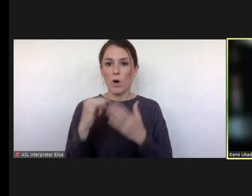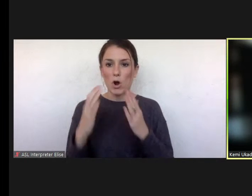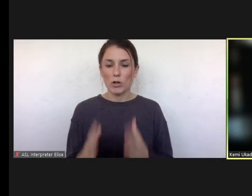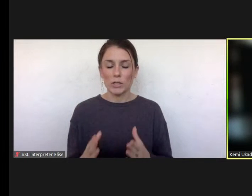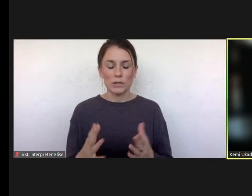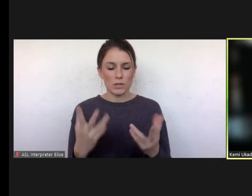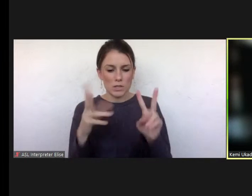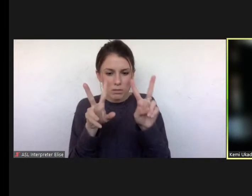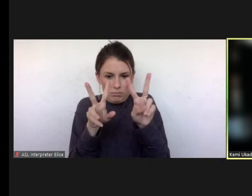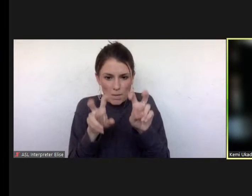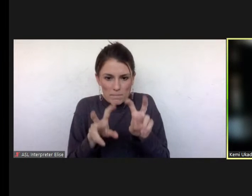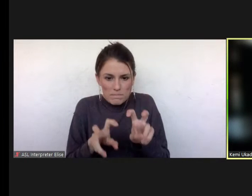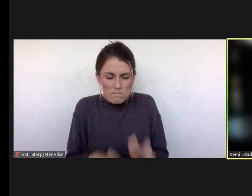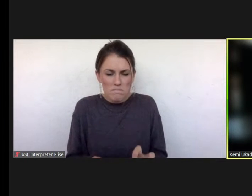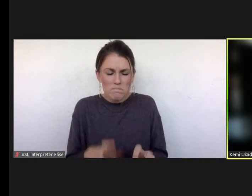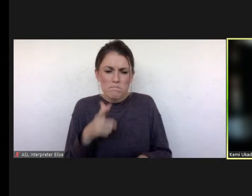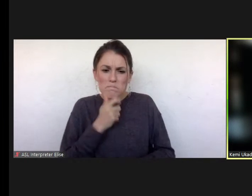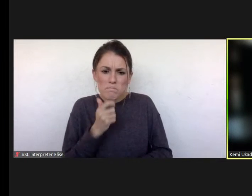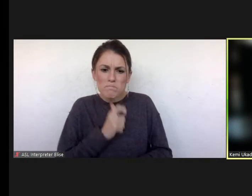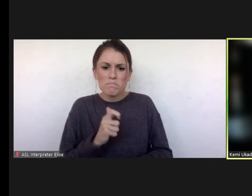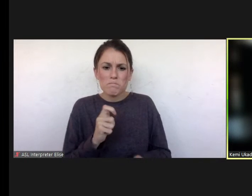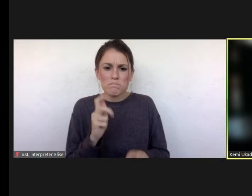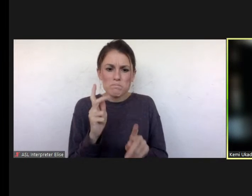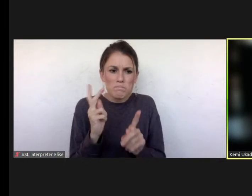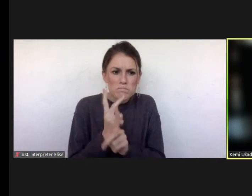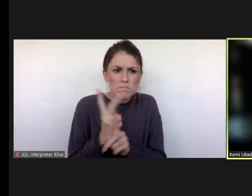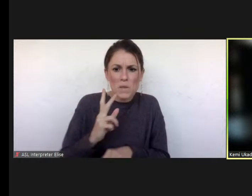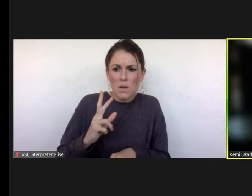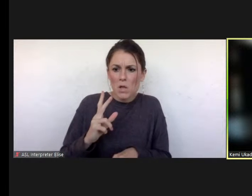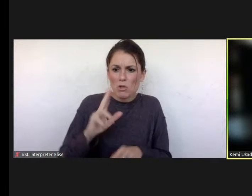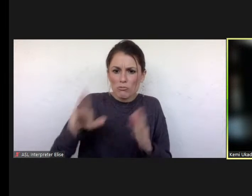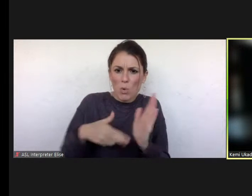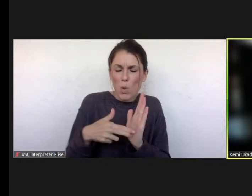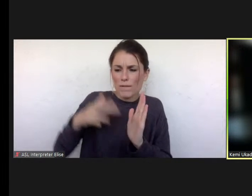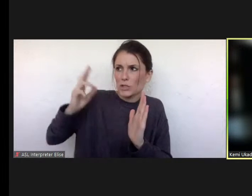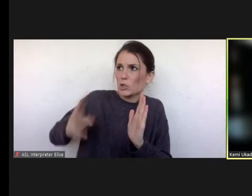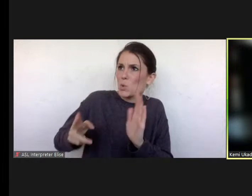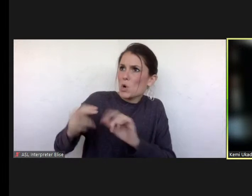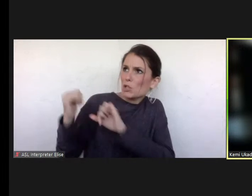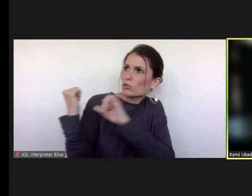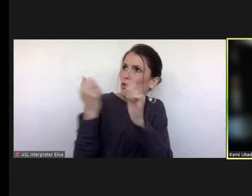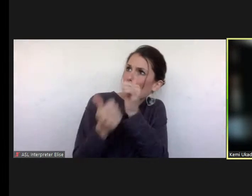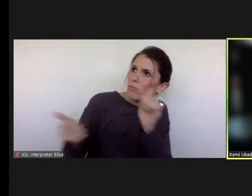interrogate the role of historically dominant power structures,